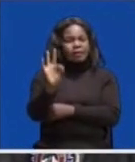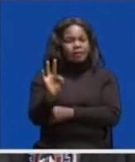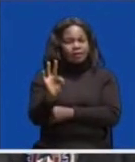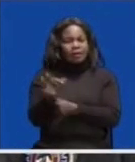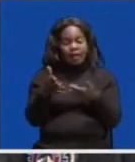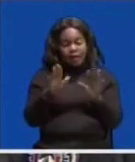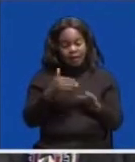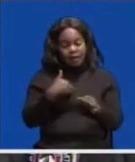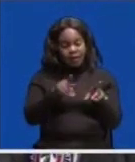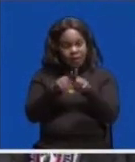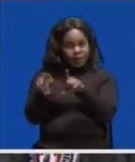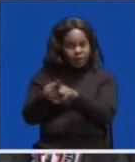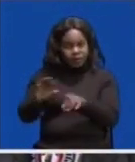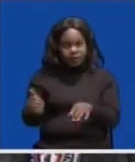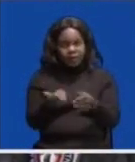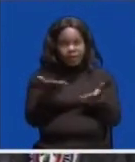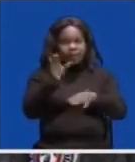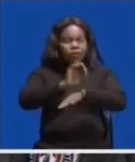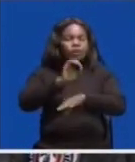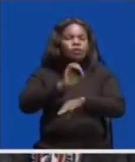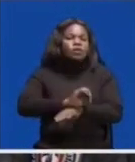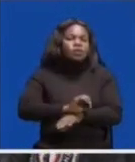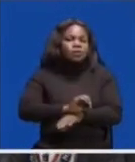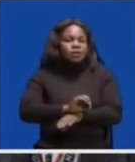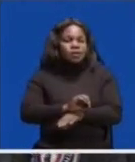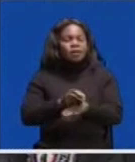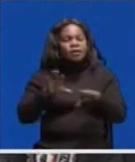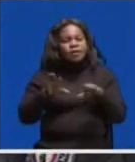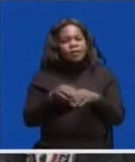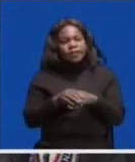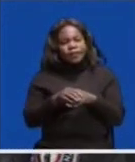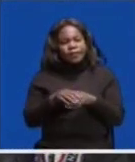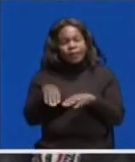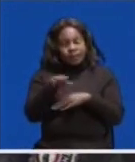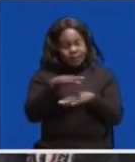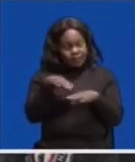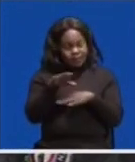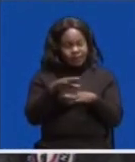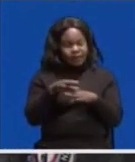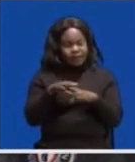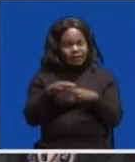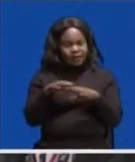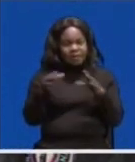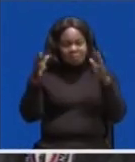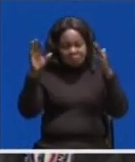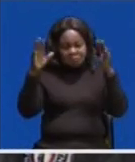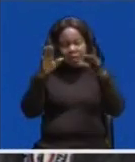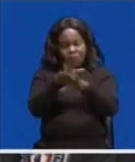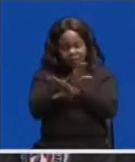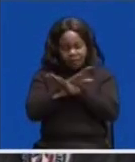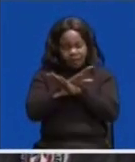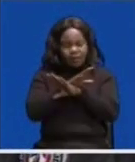me also to take this opportunity to exceptionally commend Zambia